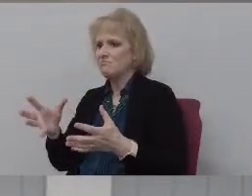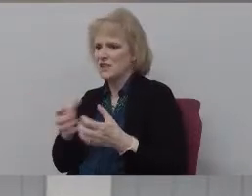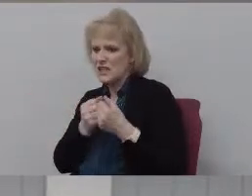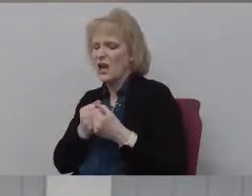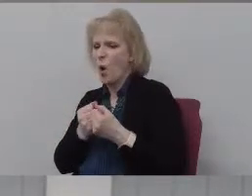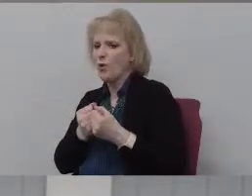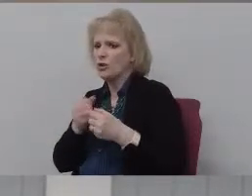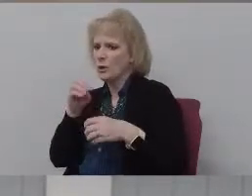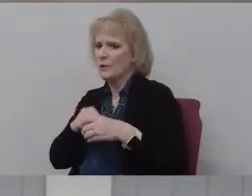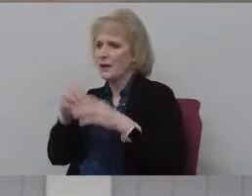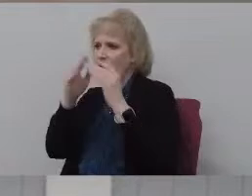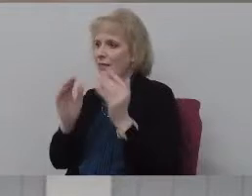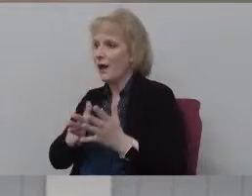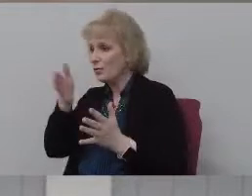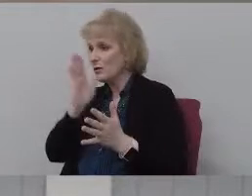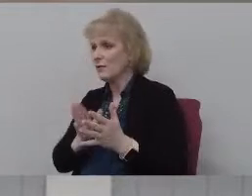God.